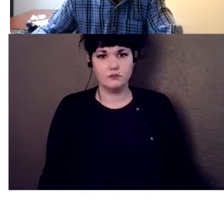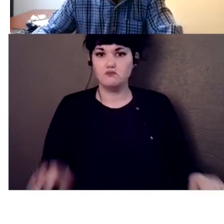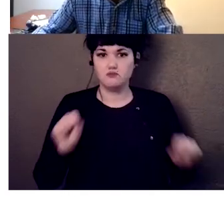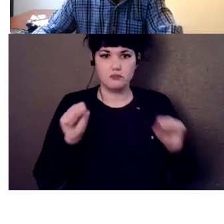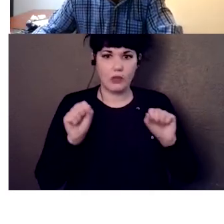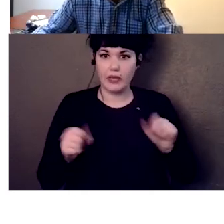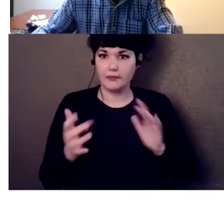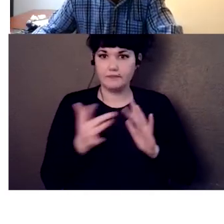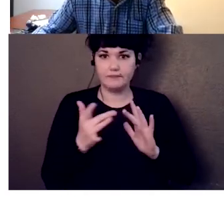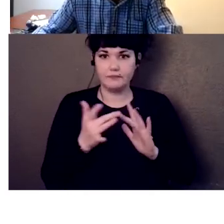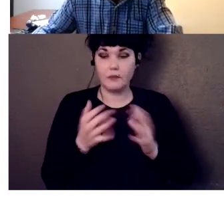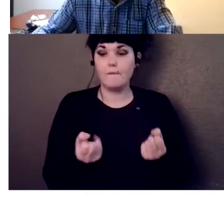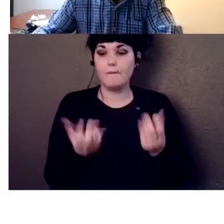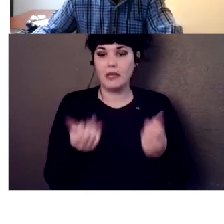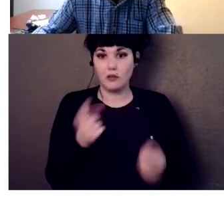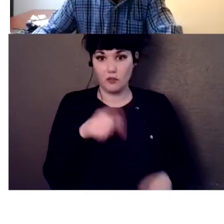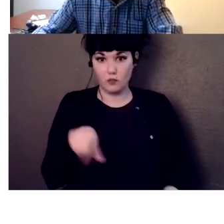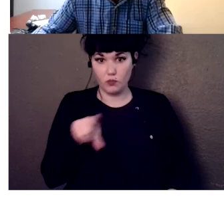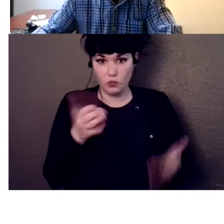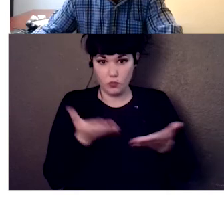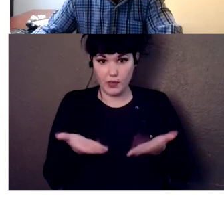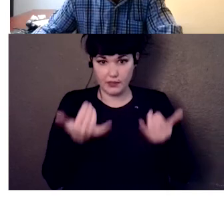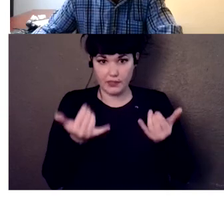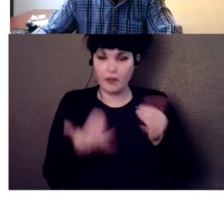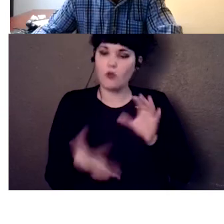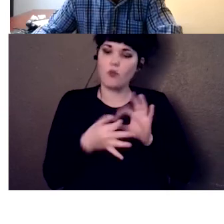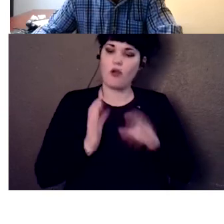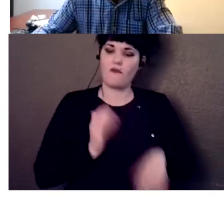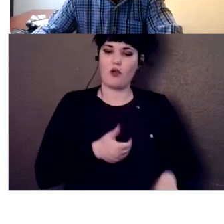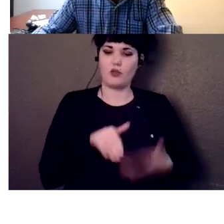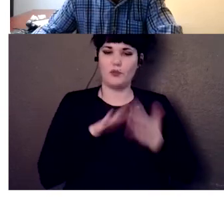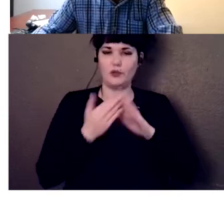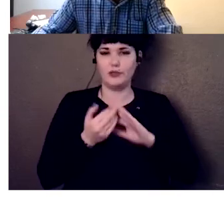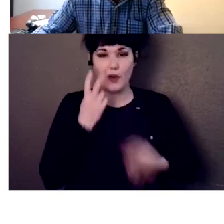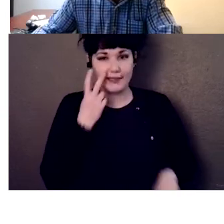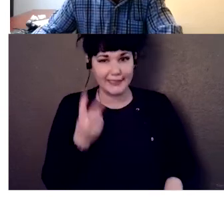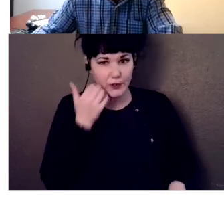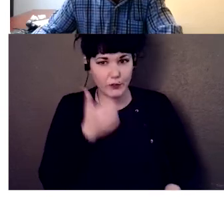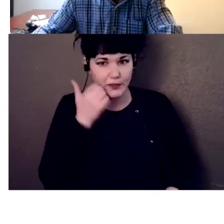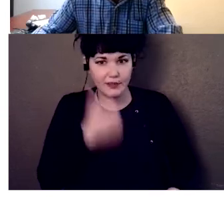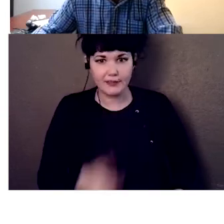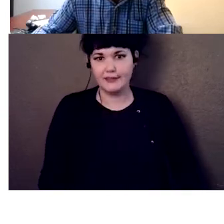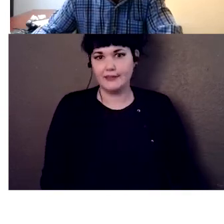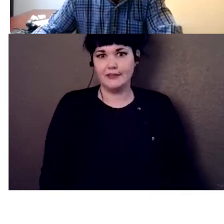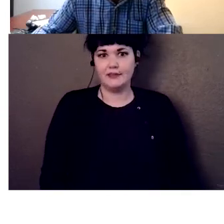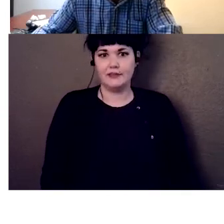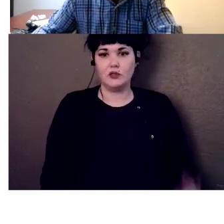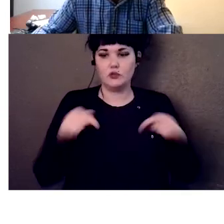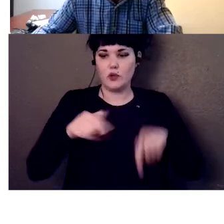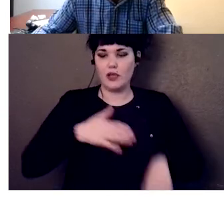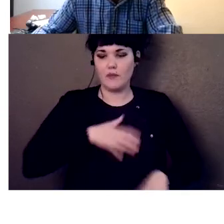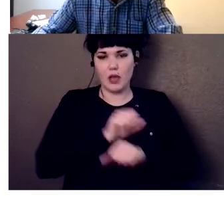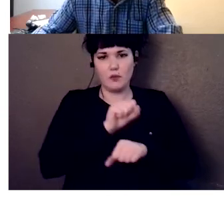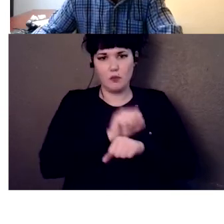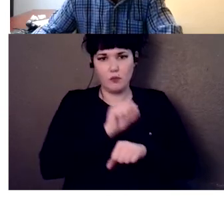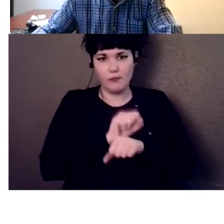of you that are on this call are a part of our community. So I see you day in and day out in the work that I do with iBorough and the work that